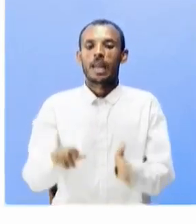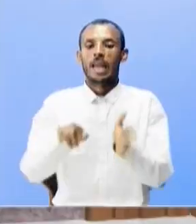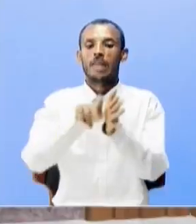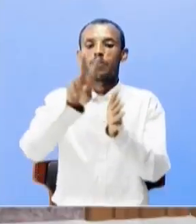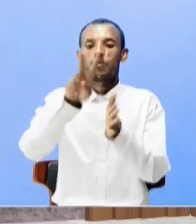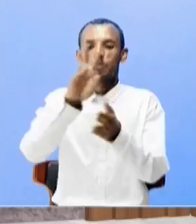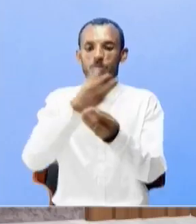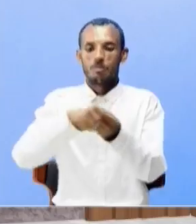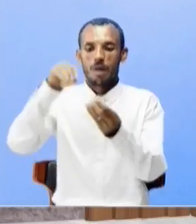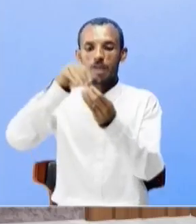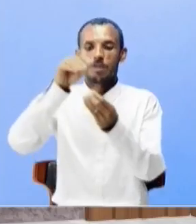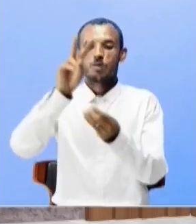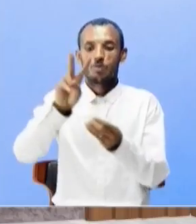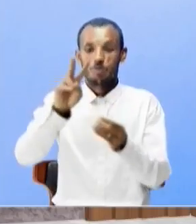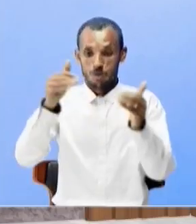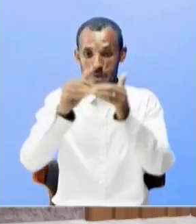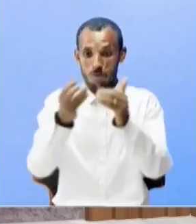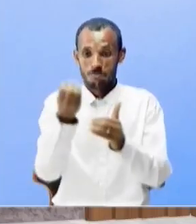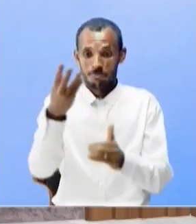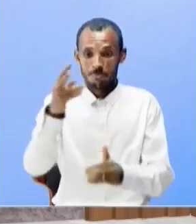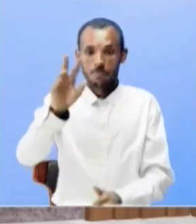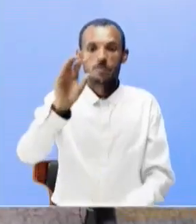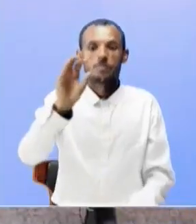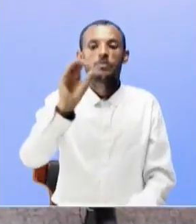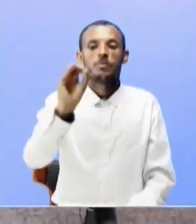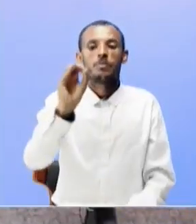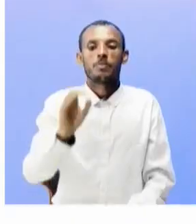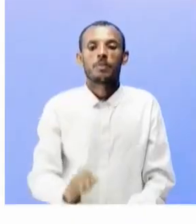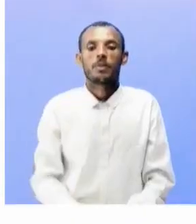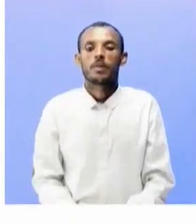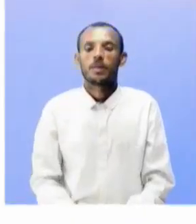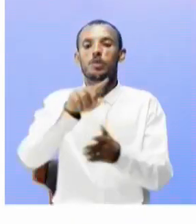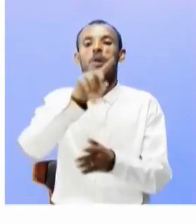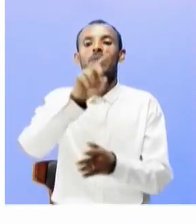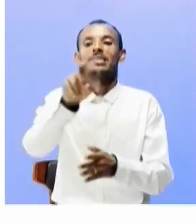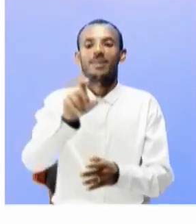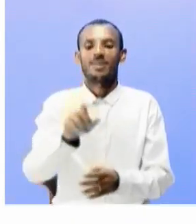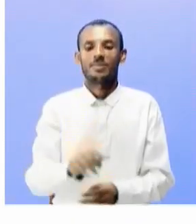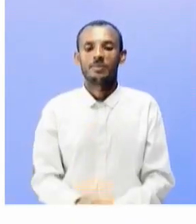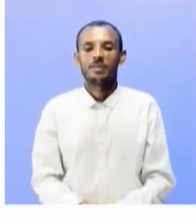-2 plus 2 is this, 0. Now try this question.